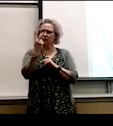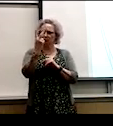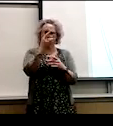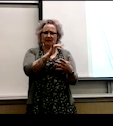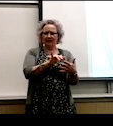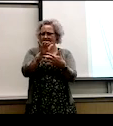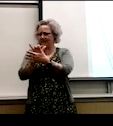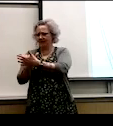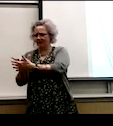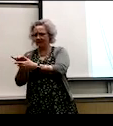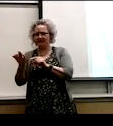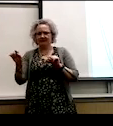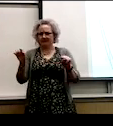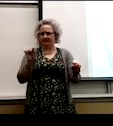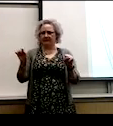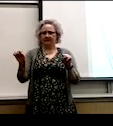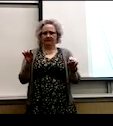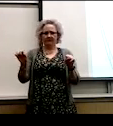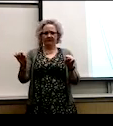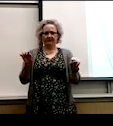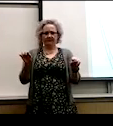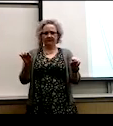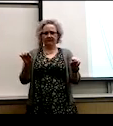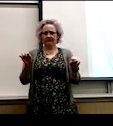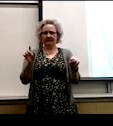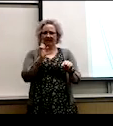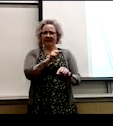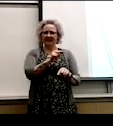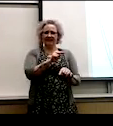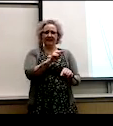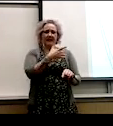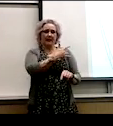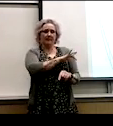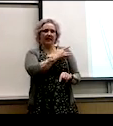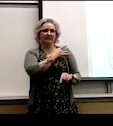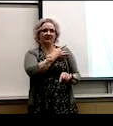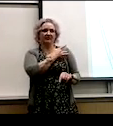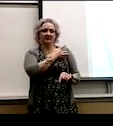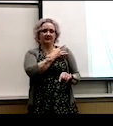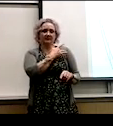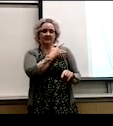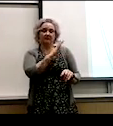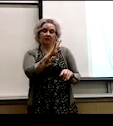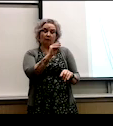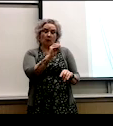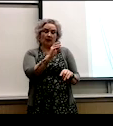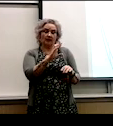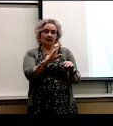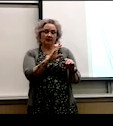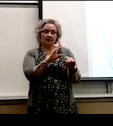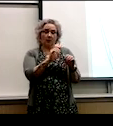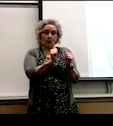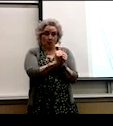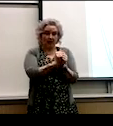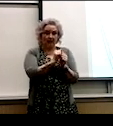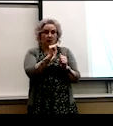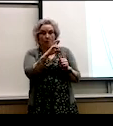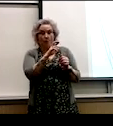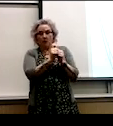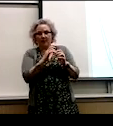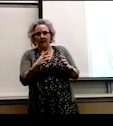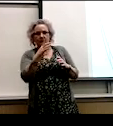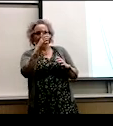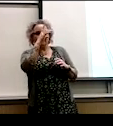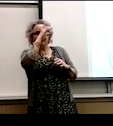one, that Haney trial, it was patients over than 40 with and without dementia. Well, if they don't have dementia, how are you gonna